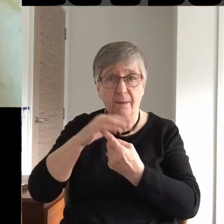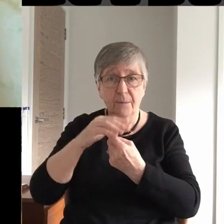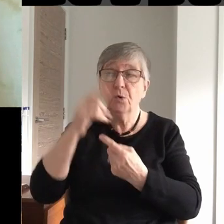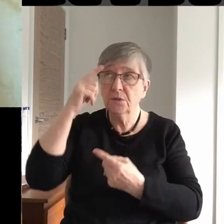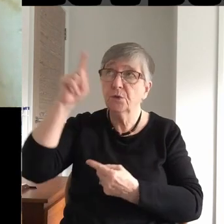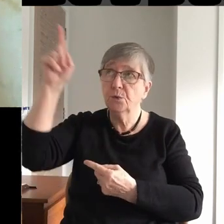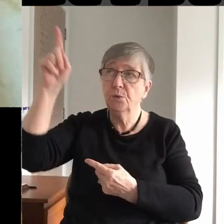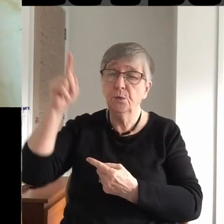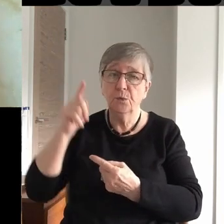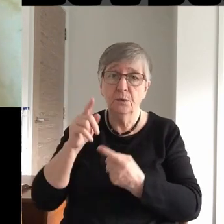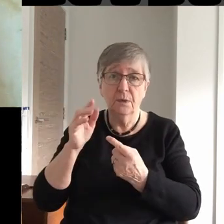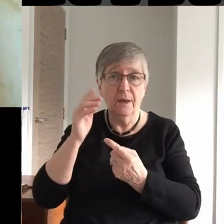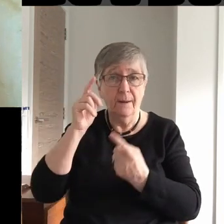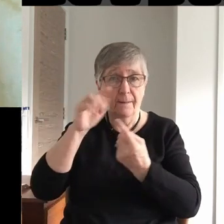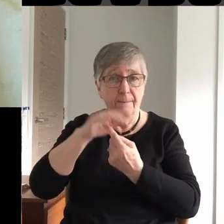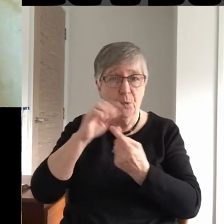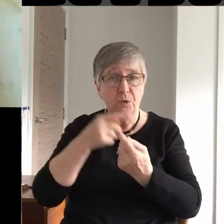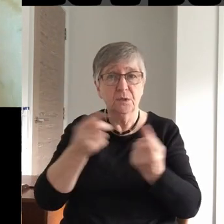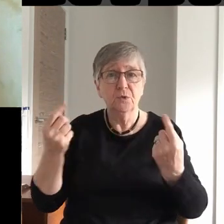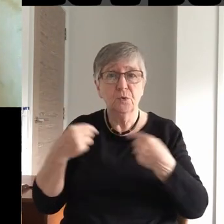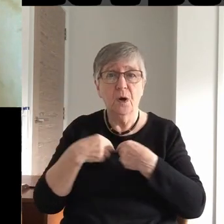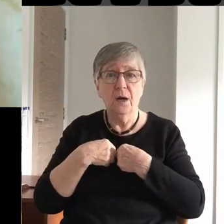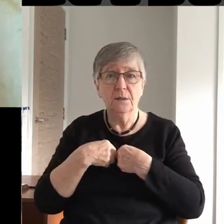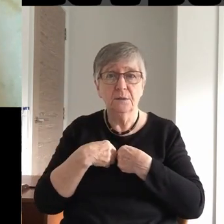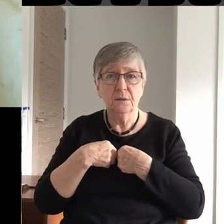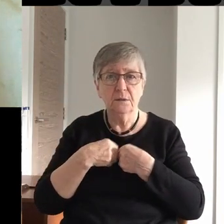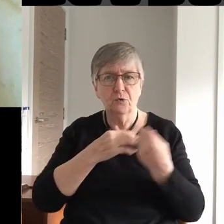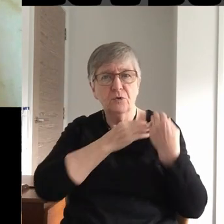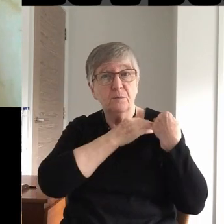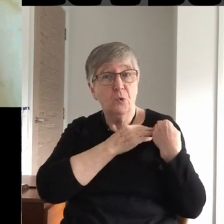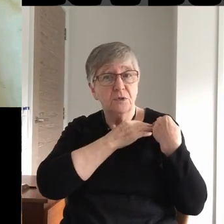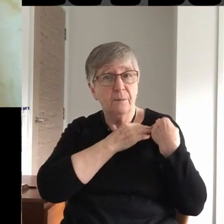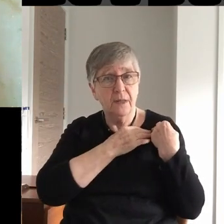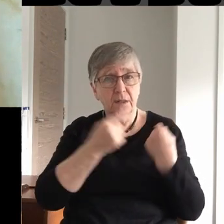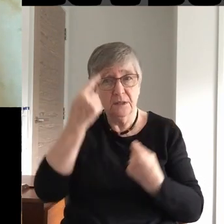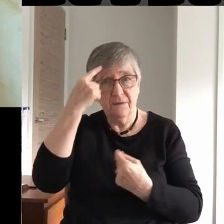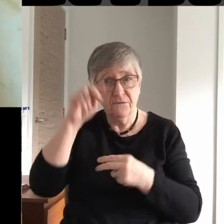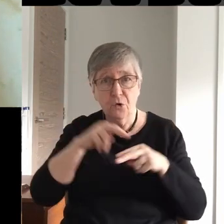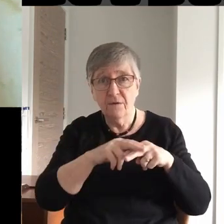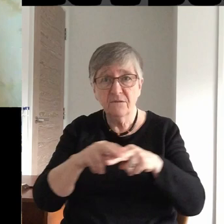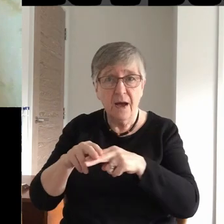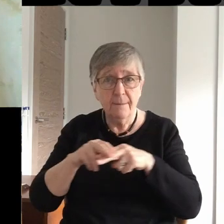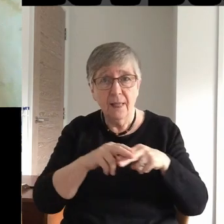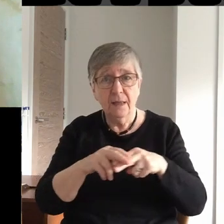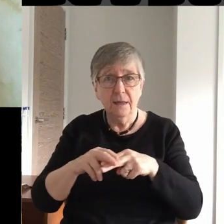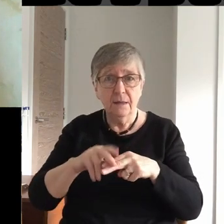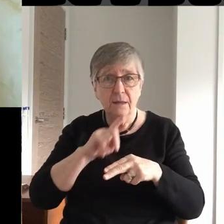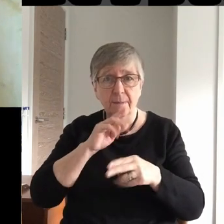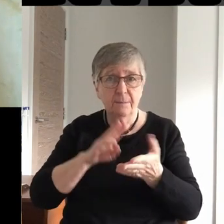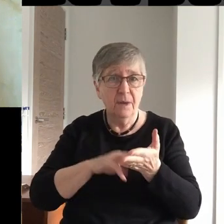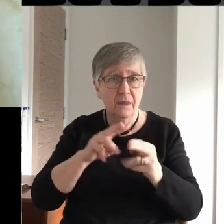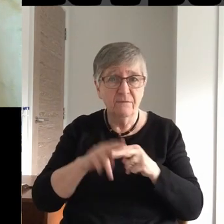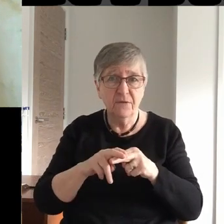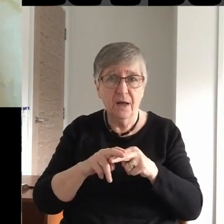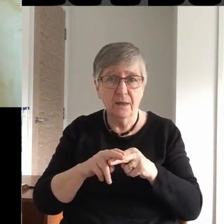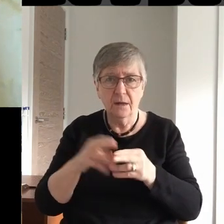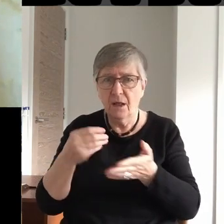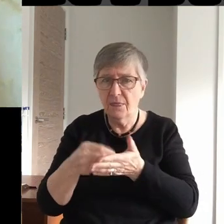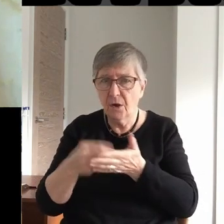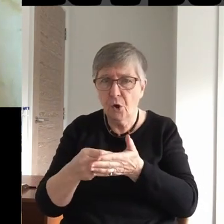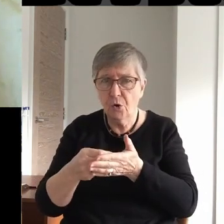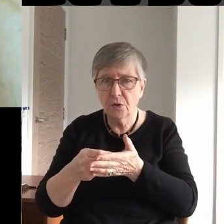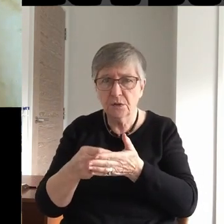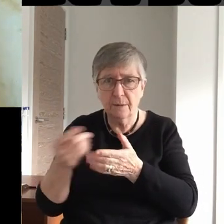us. The responsibilities of family life and parenthood, cost of running a